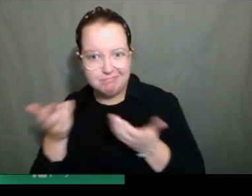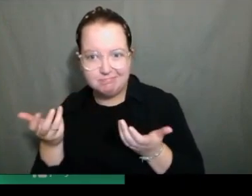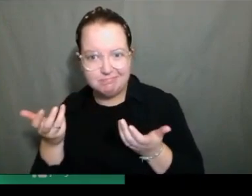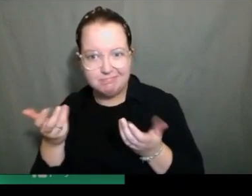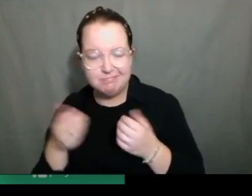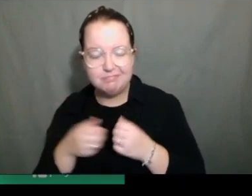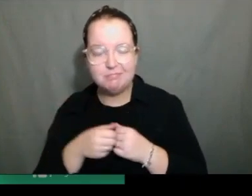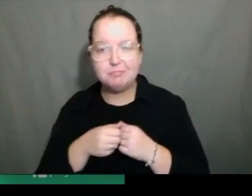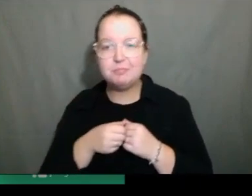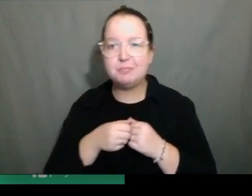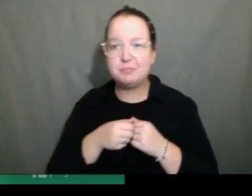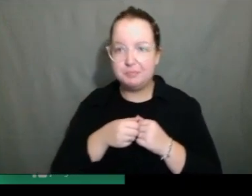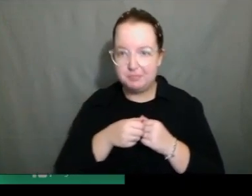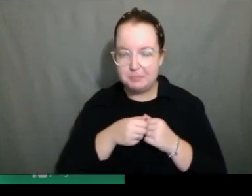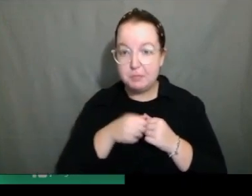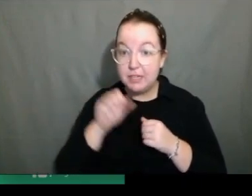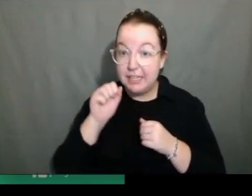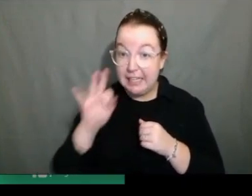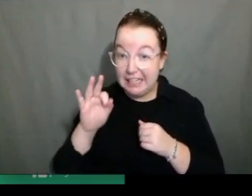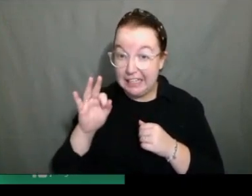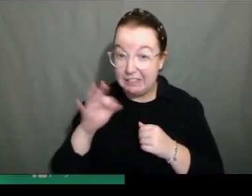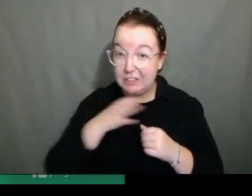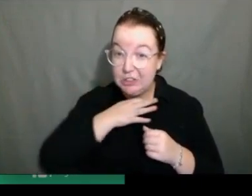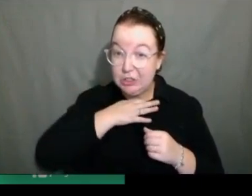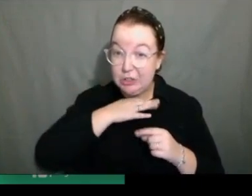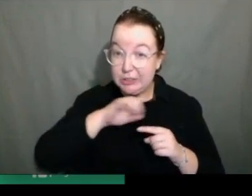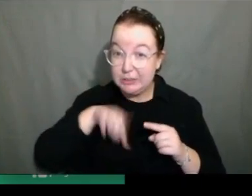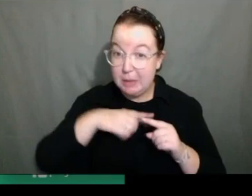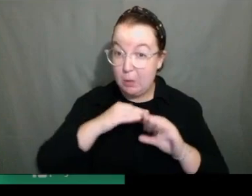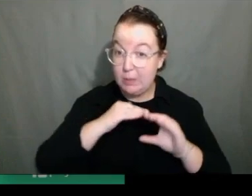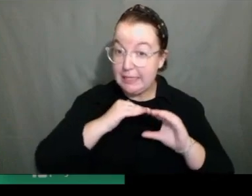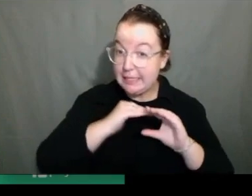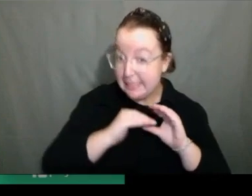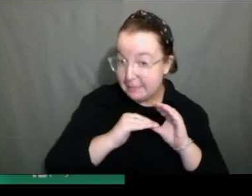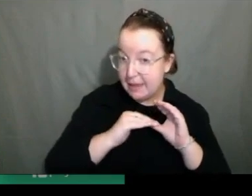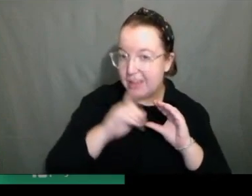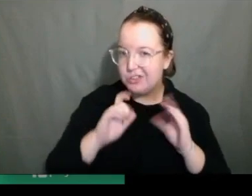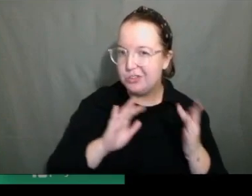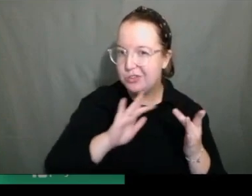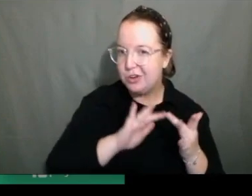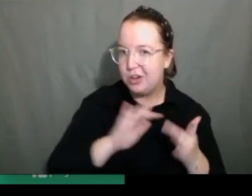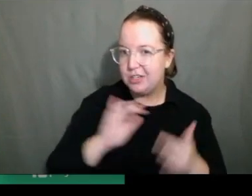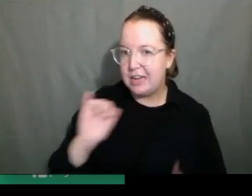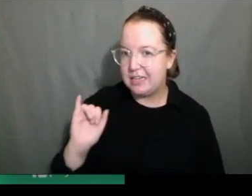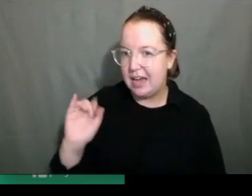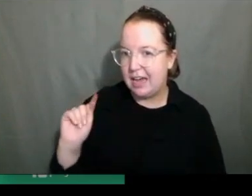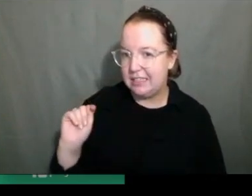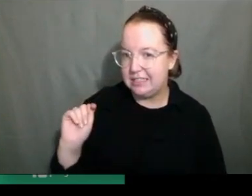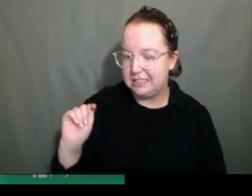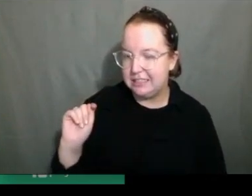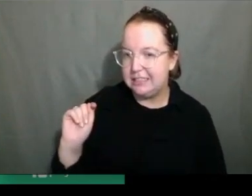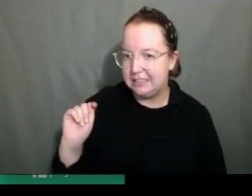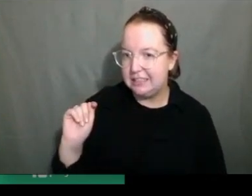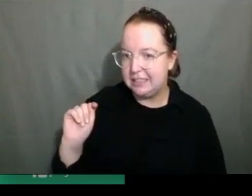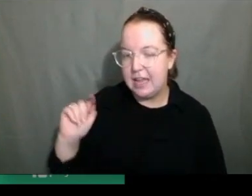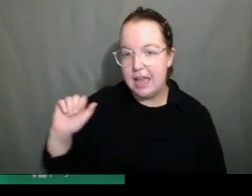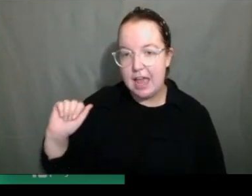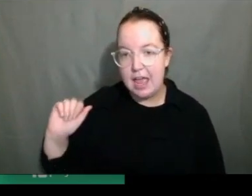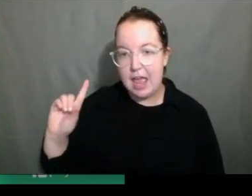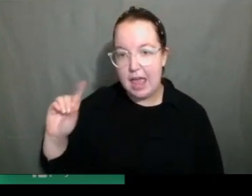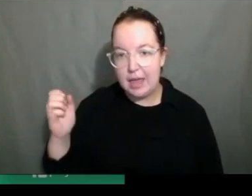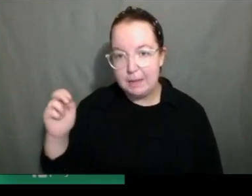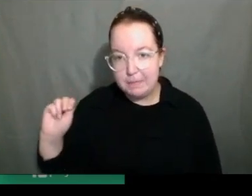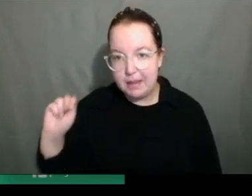Yeah. So if you have a question on getting into the email accounts, I would reach out to IT on that. I know the admin team